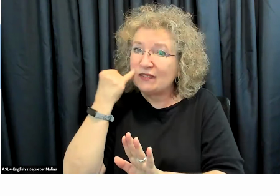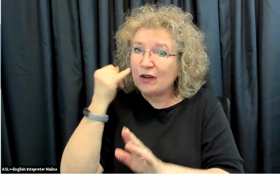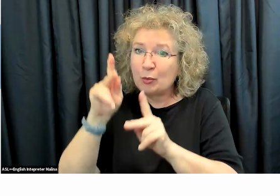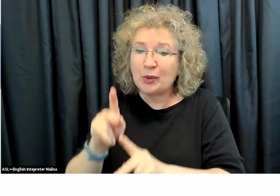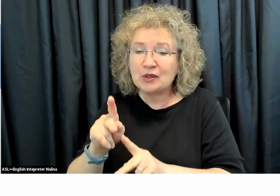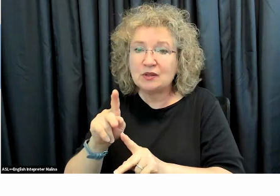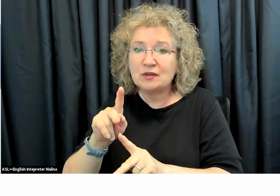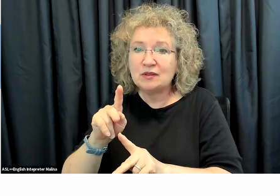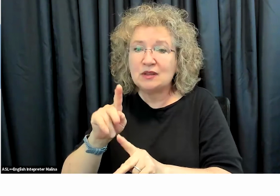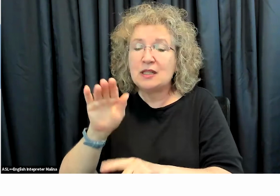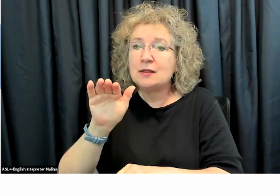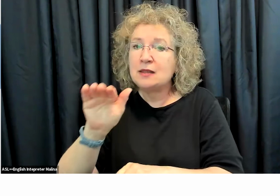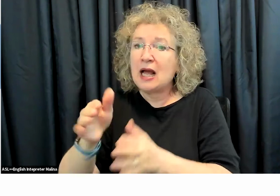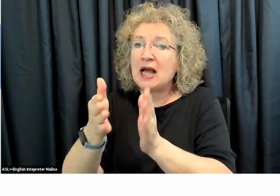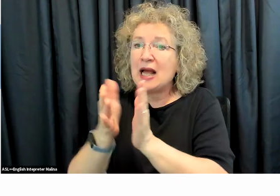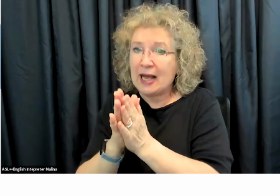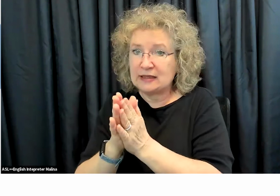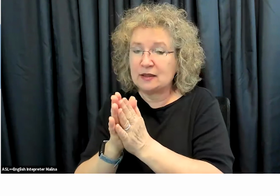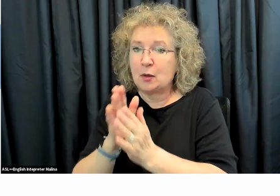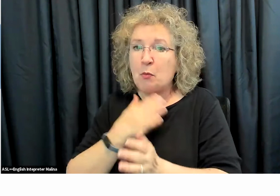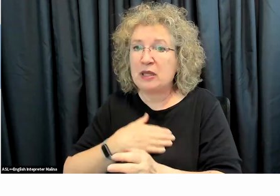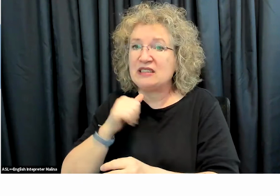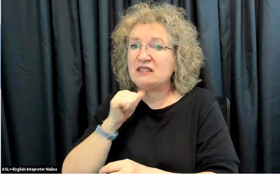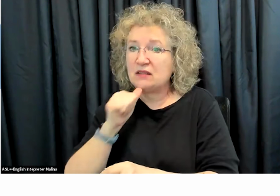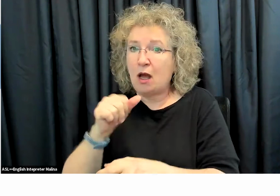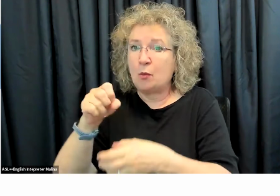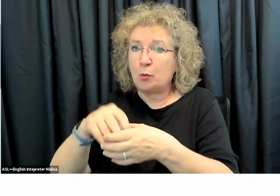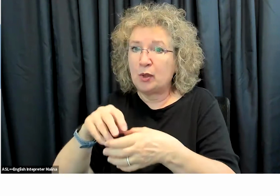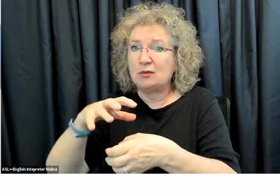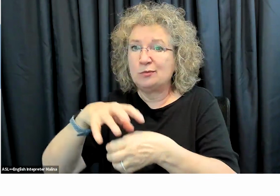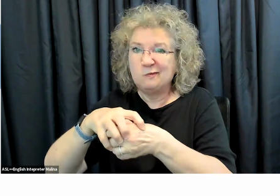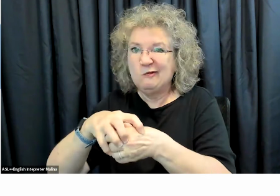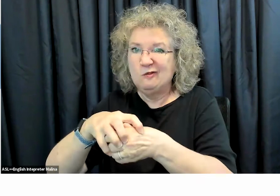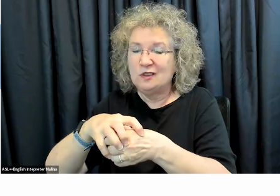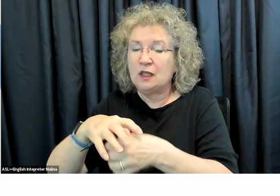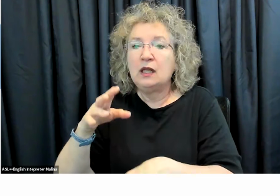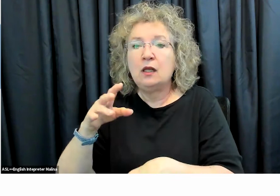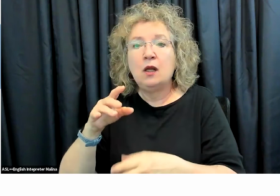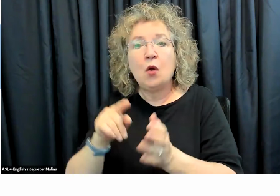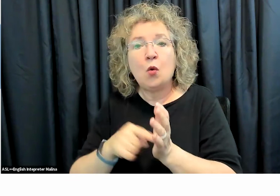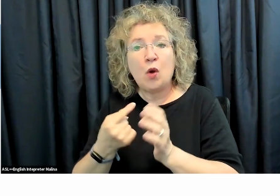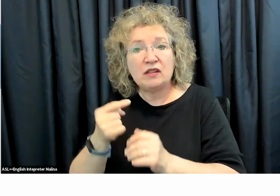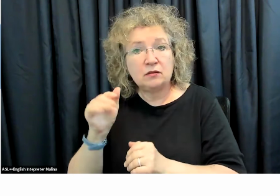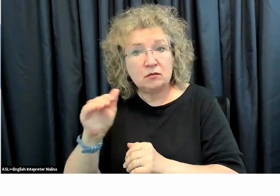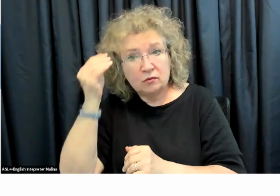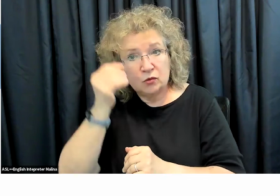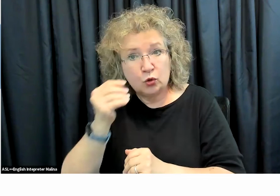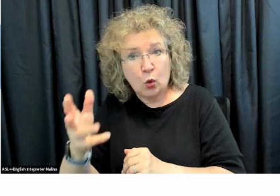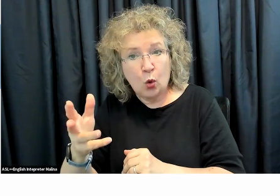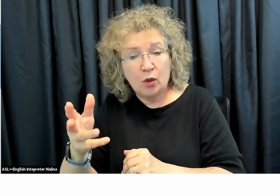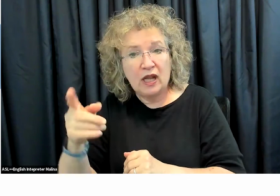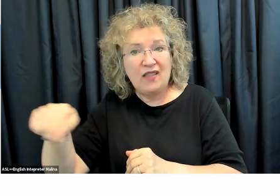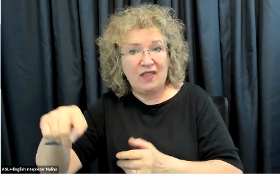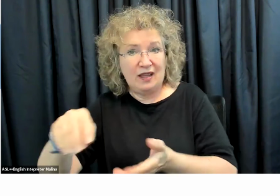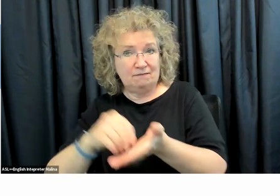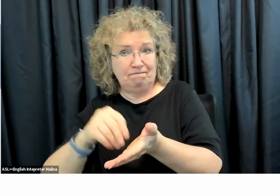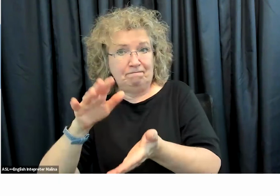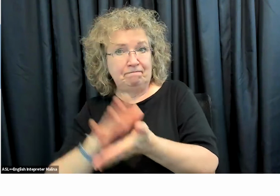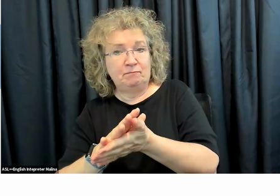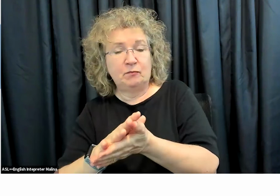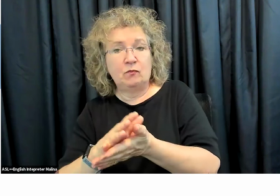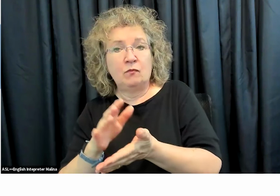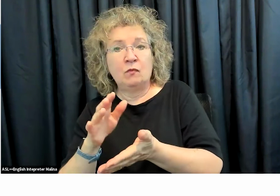specifically requests that they not be. And then as soon as you've initiated that request, then it's documented usually in the pharmacy